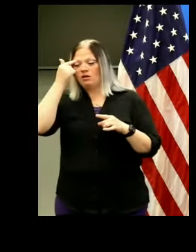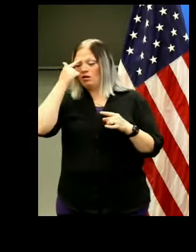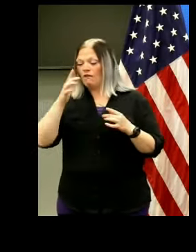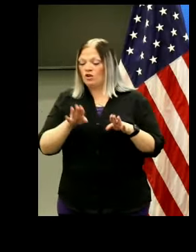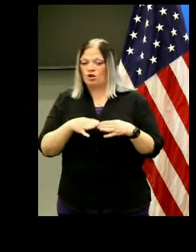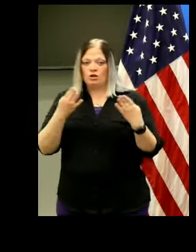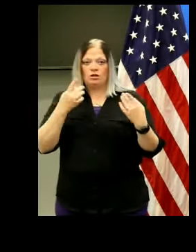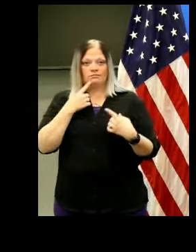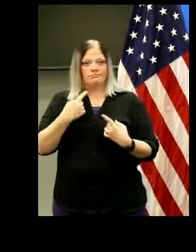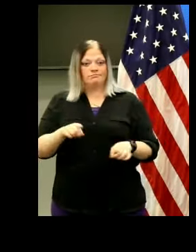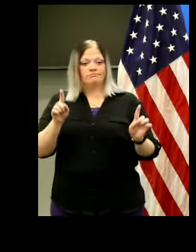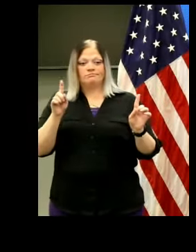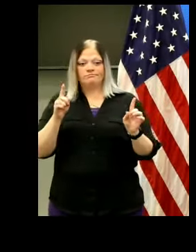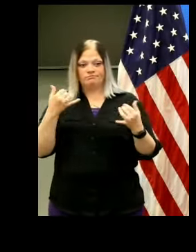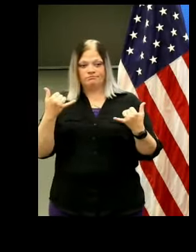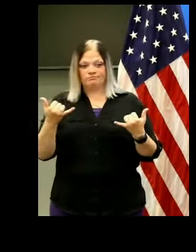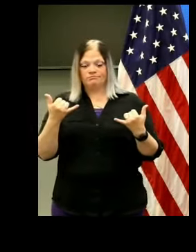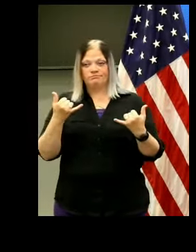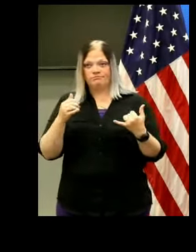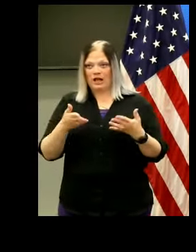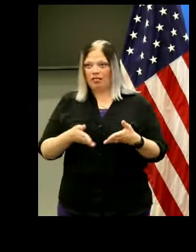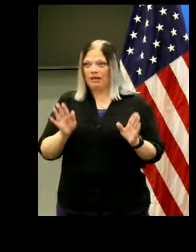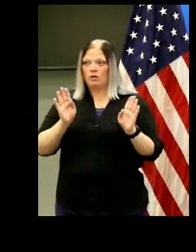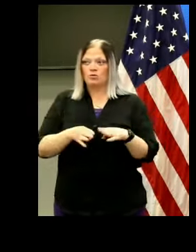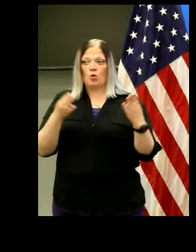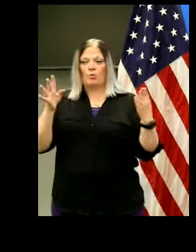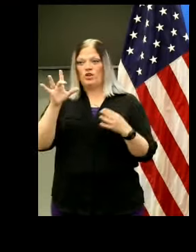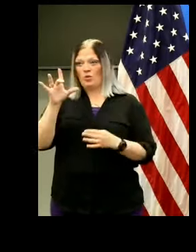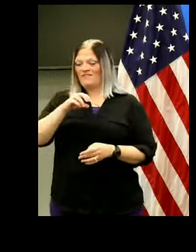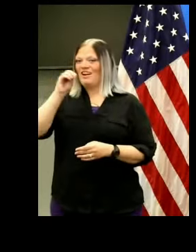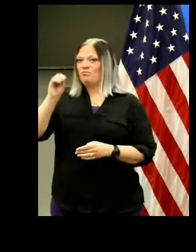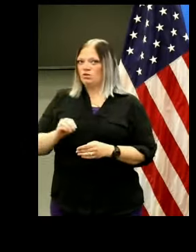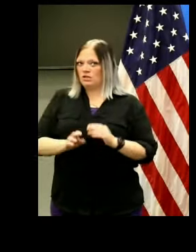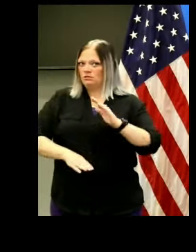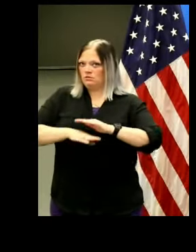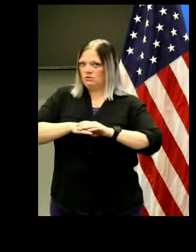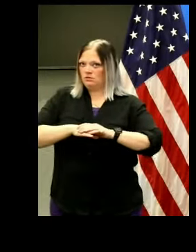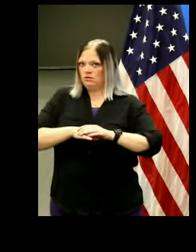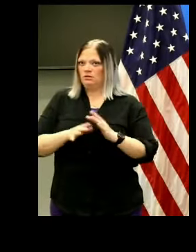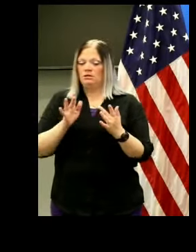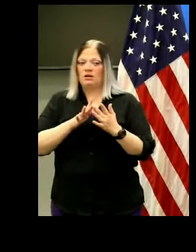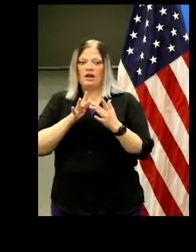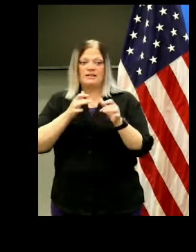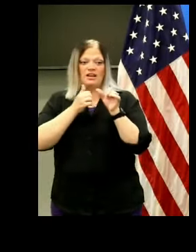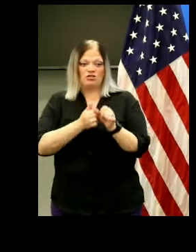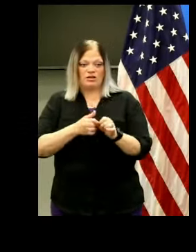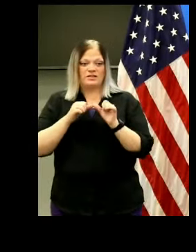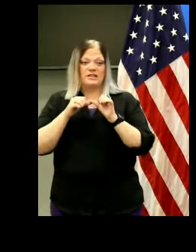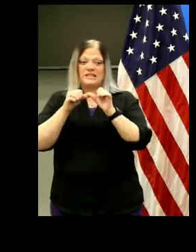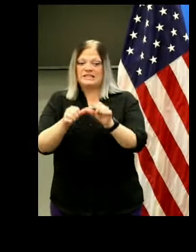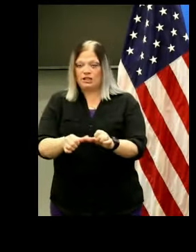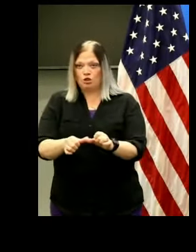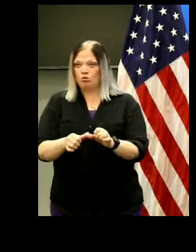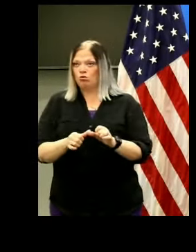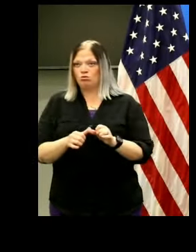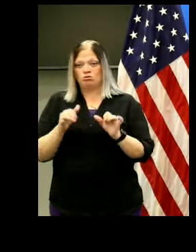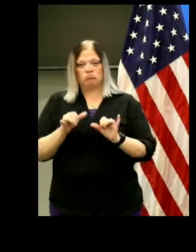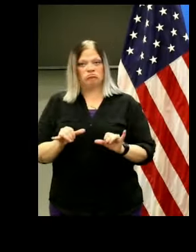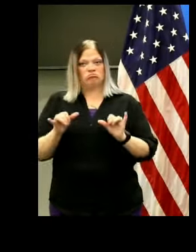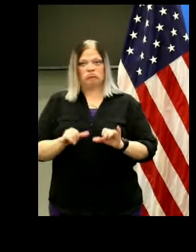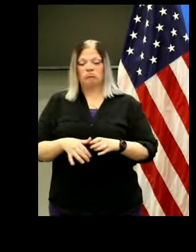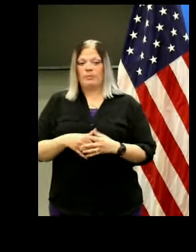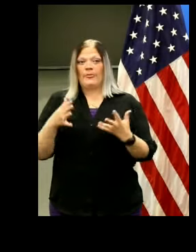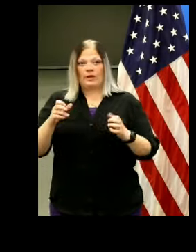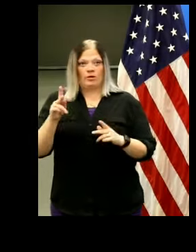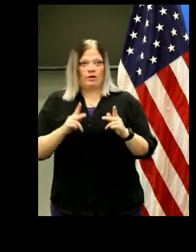places of worship are now permitted to open at 25% capacity. Contact tracing, we continue to do contact tracing. So